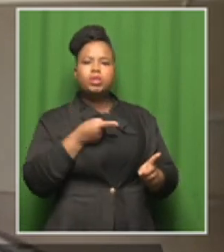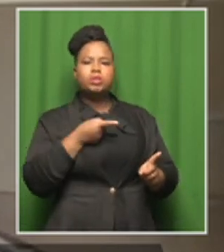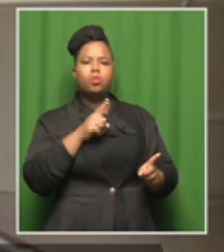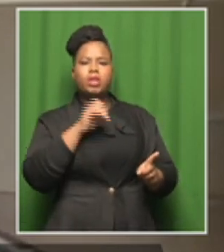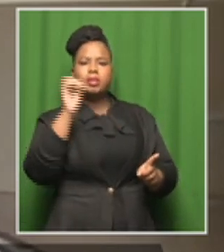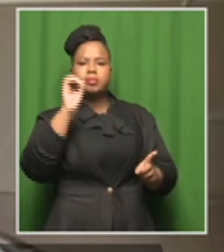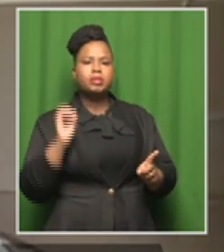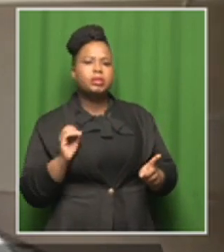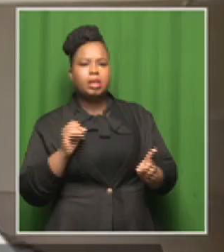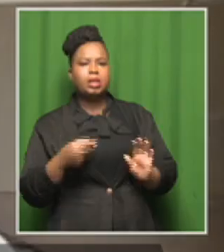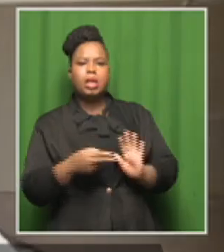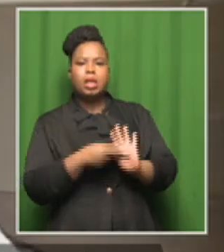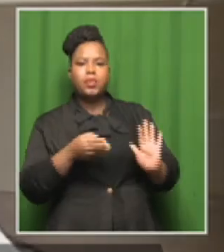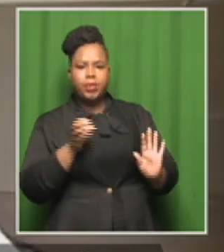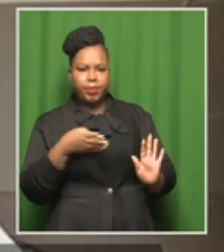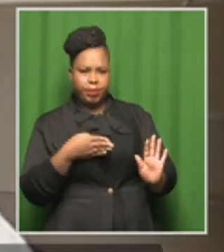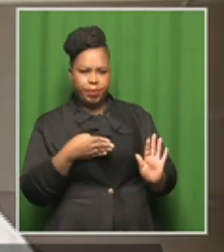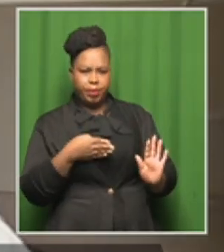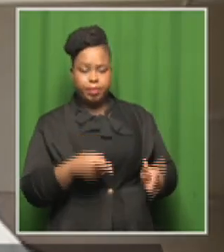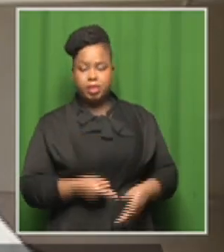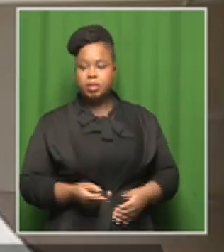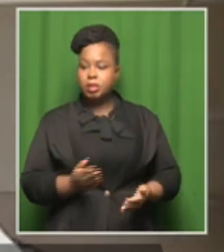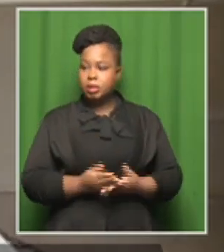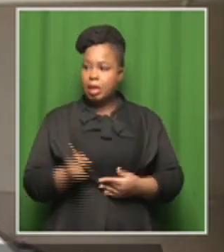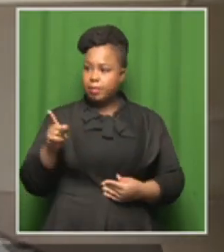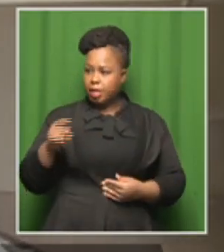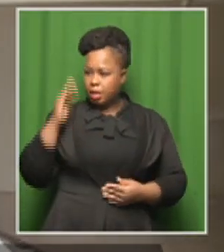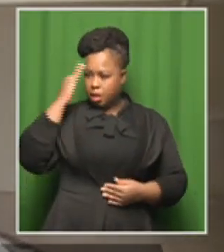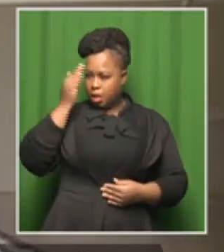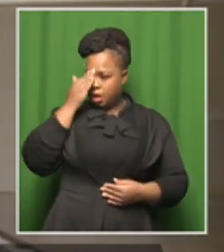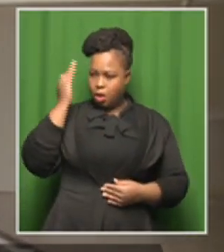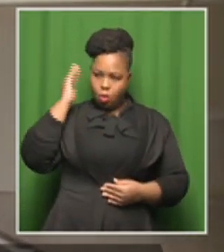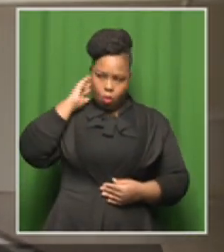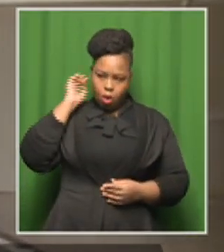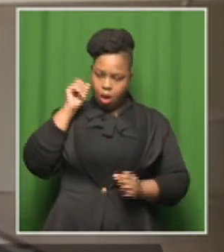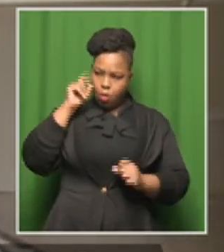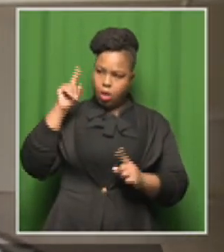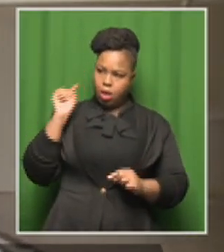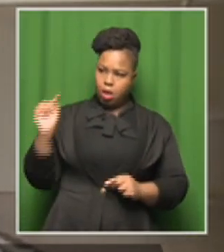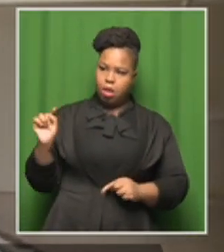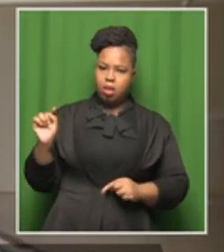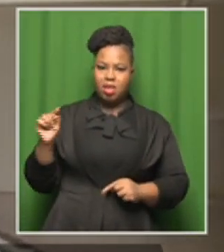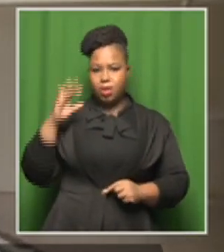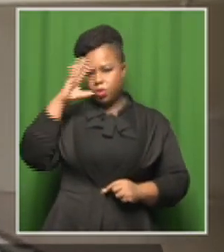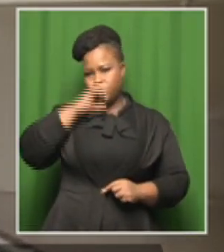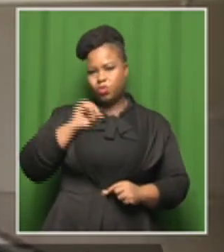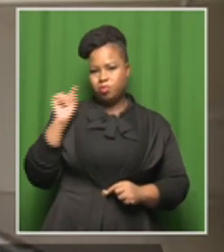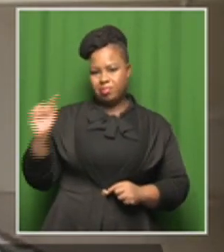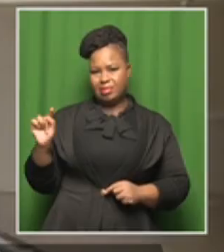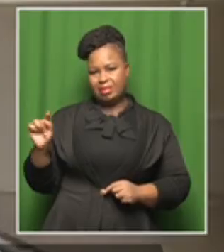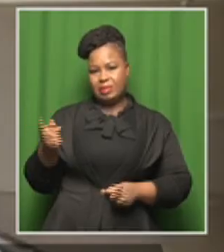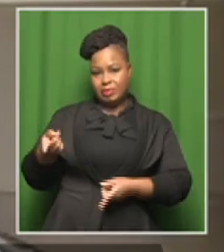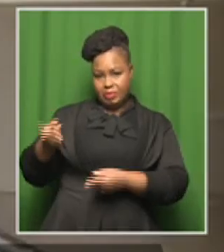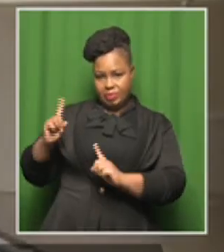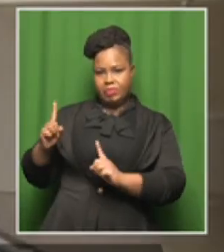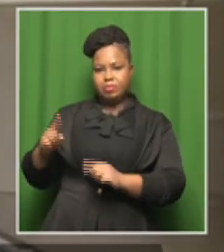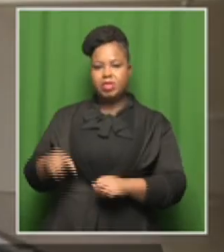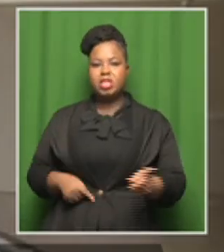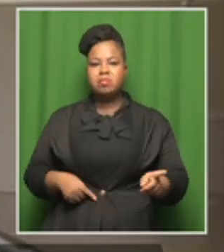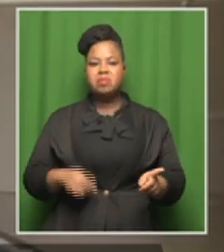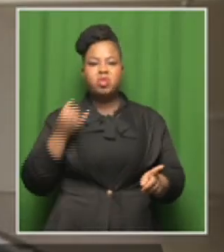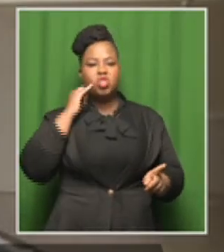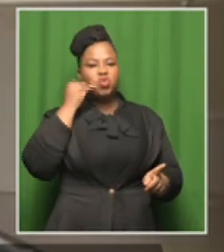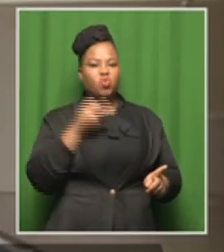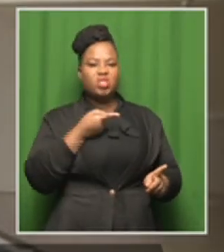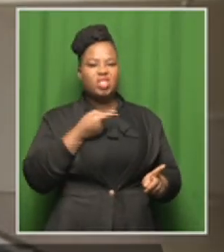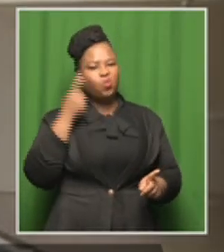shown to be or have the warning labels for high sugar content, and then the consumers are going to assume that because juices do not have